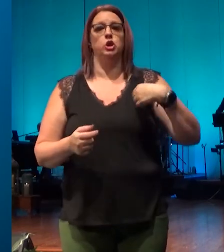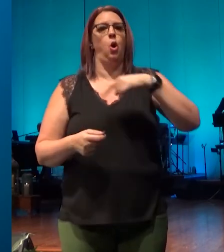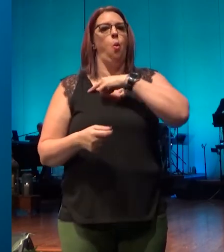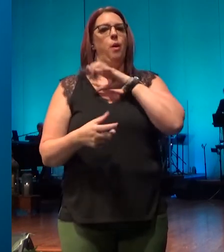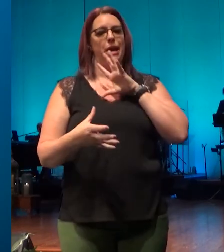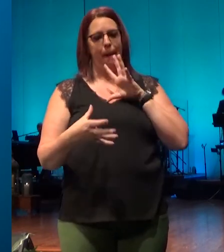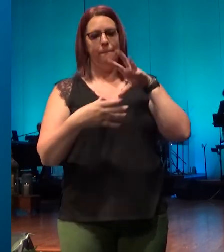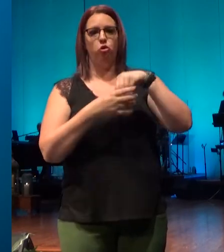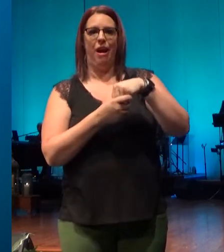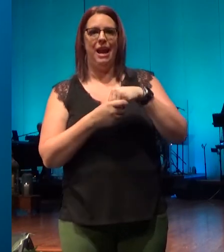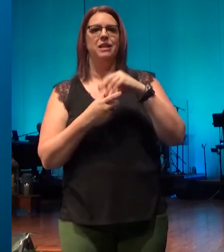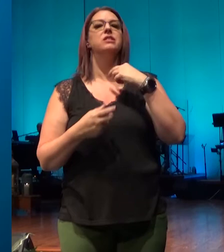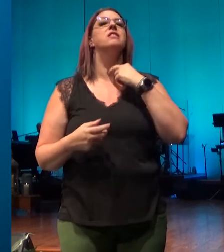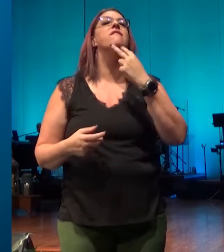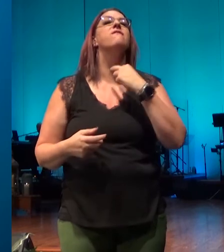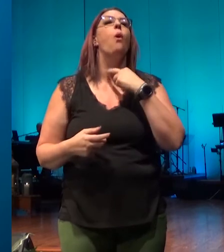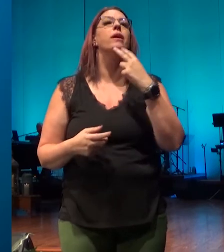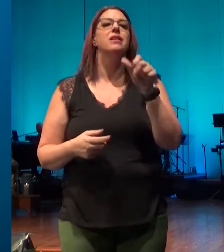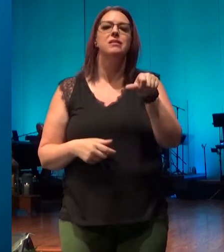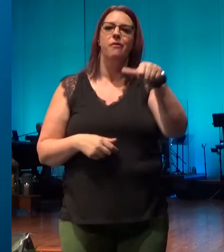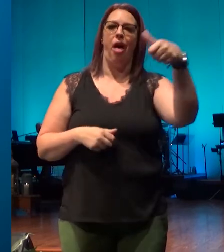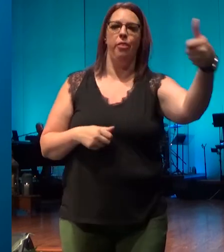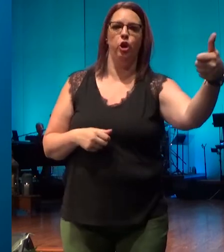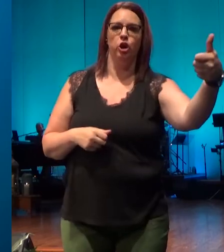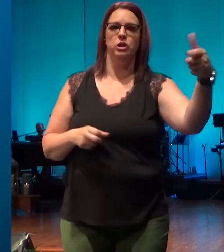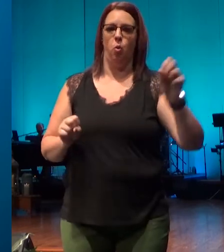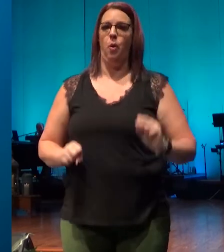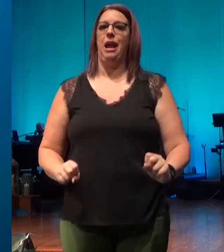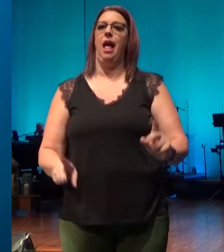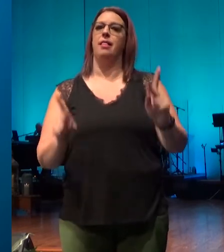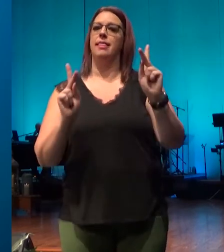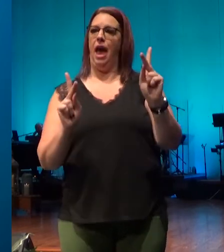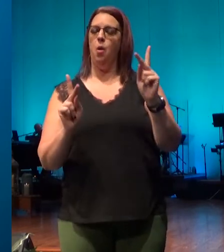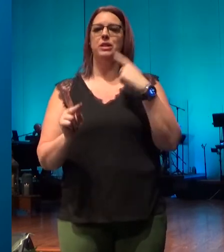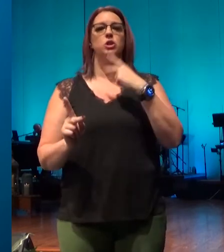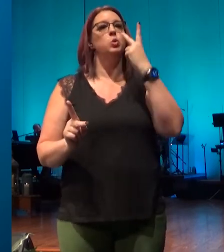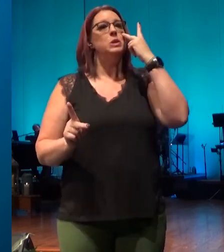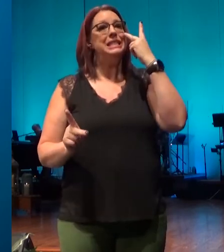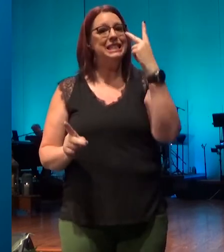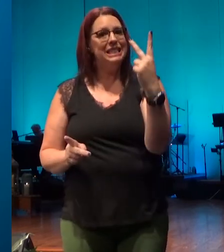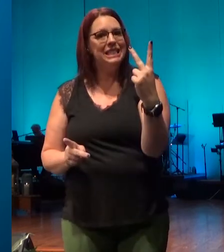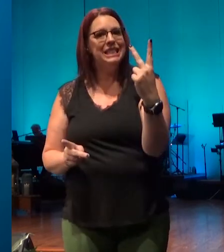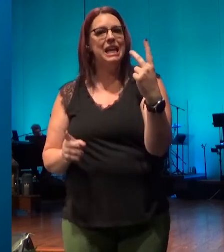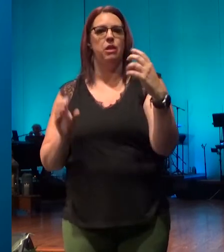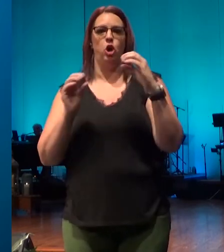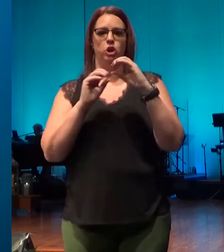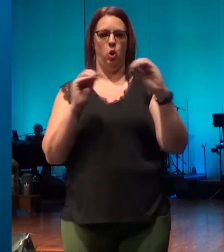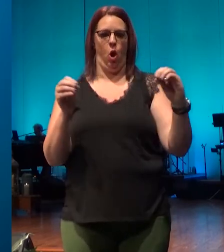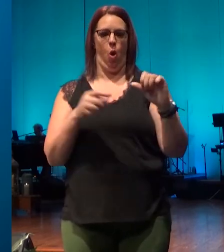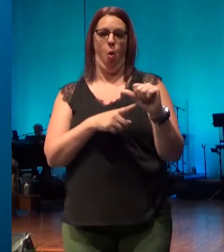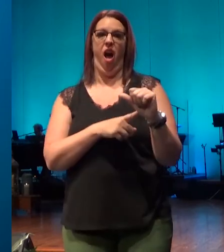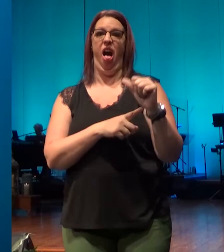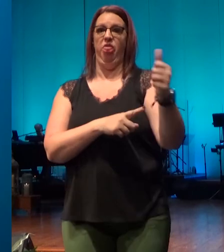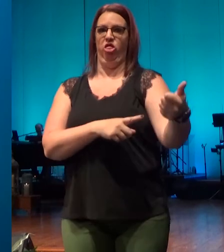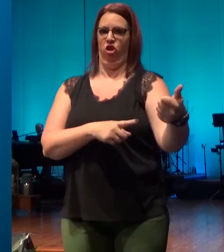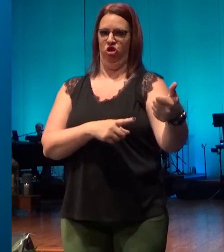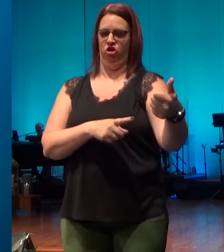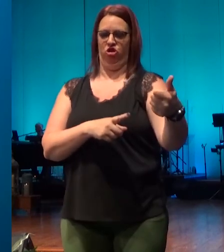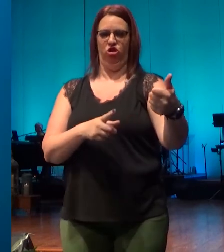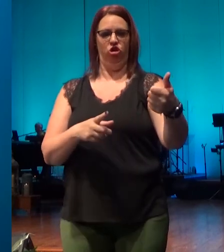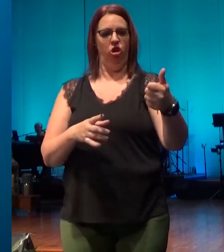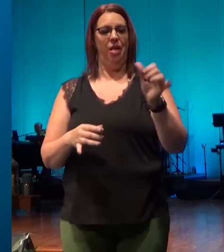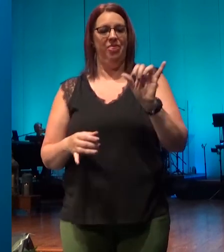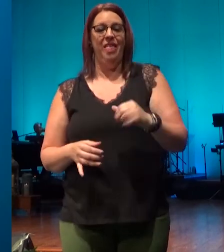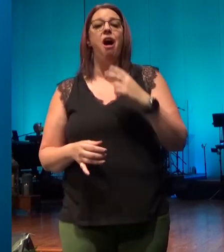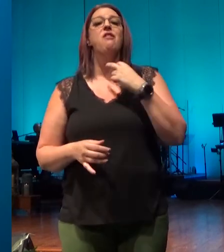voice of the other this day. We allow ourselves to see that truly there is no other, that the voice that we hear